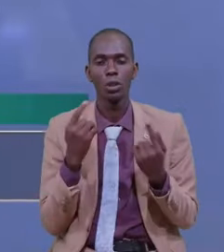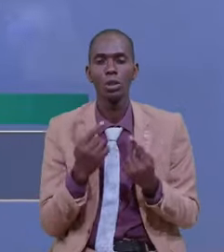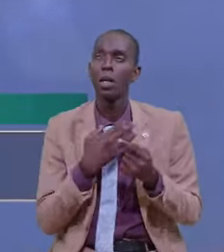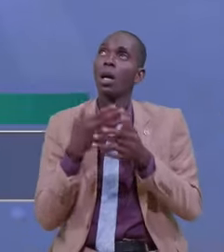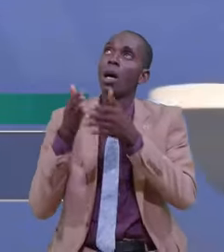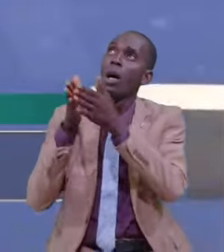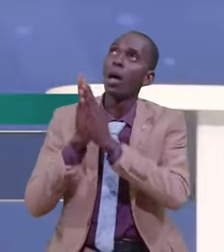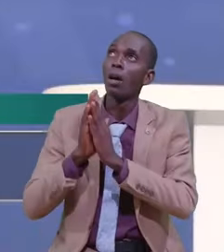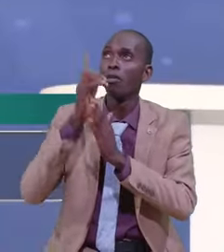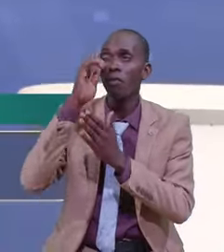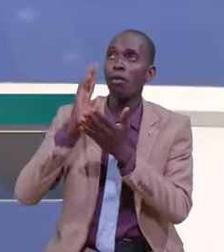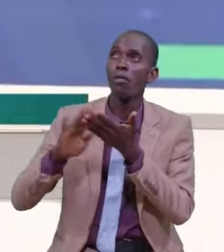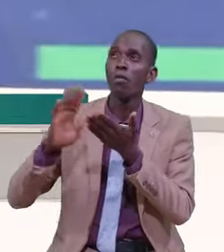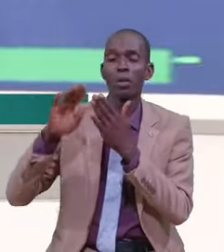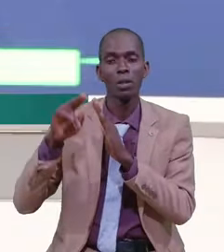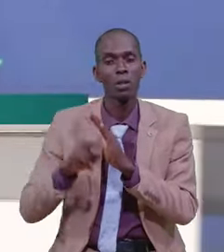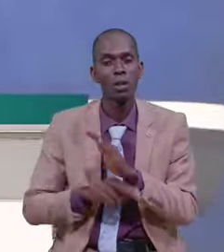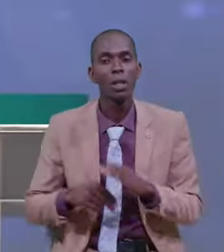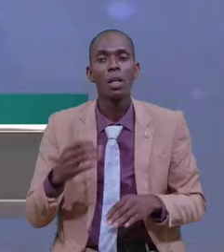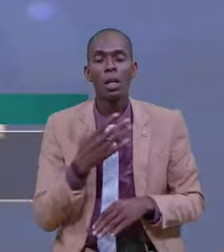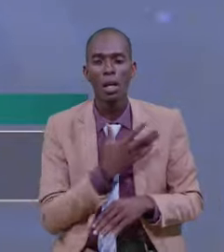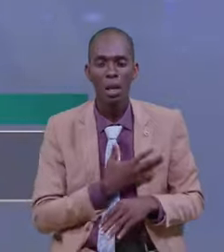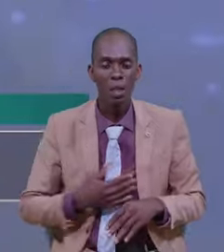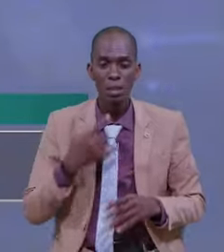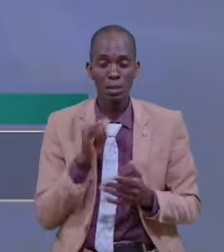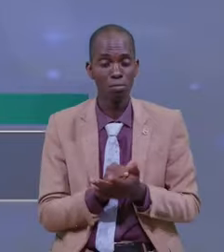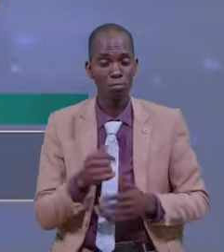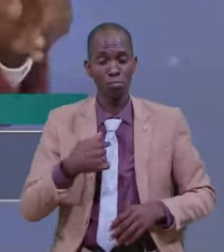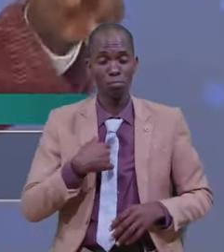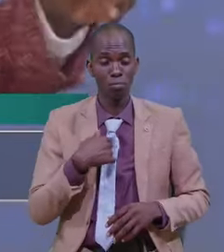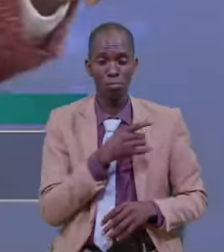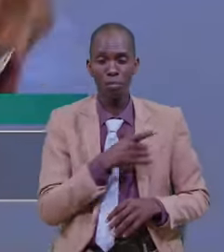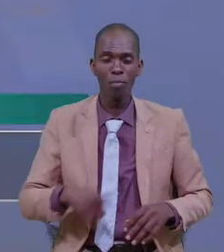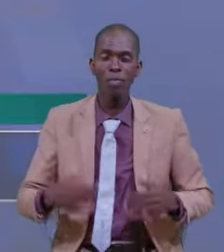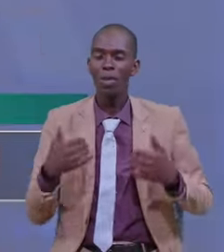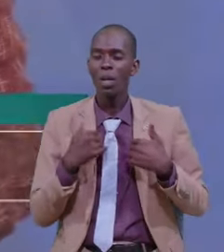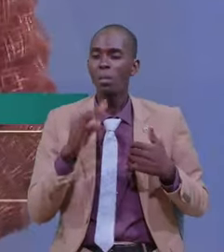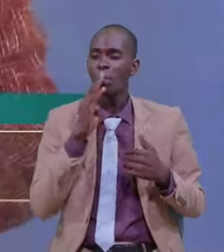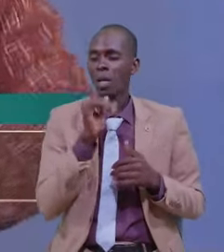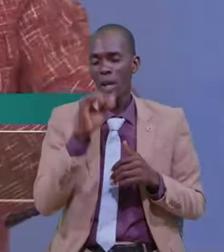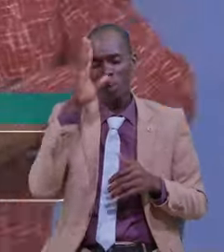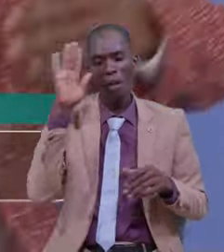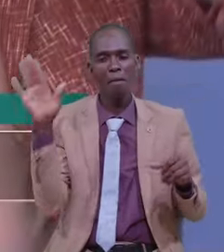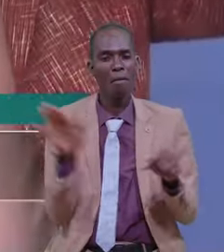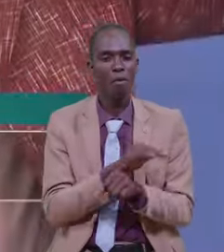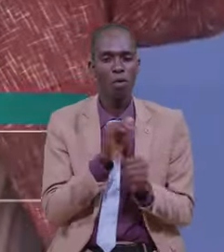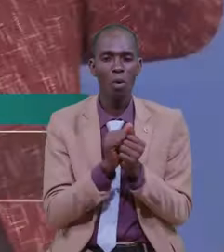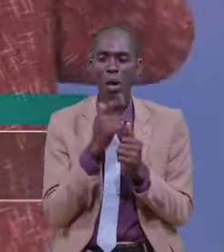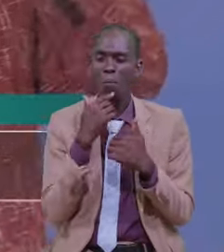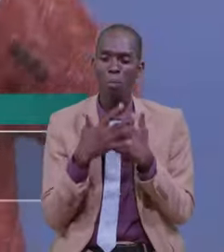forgiveness. And he said he had been a bloody man. But he will not continue like that. And